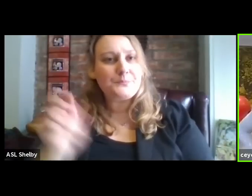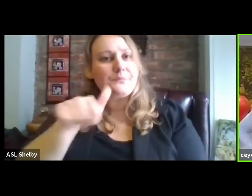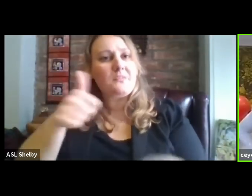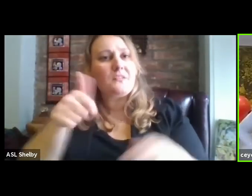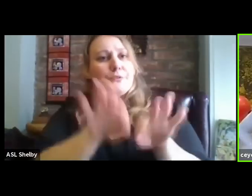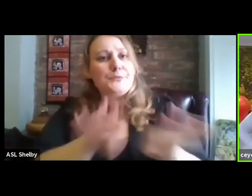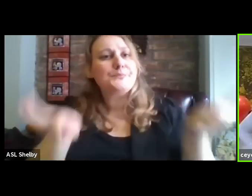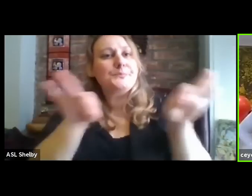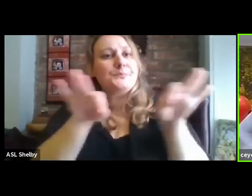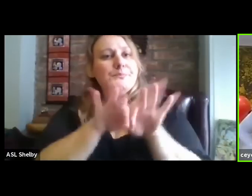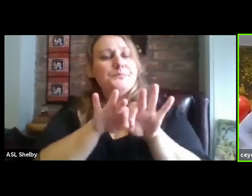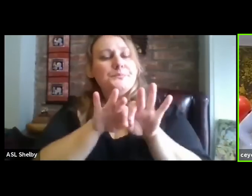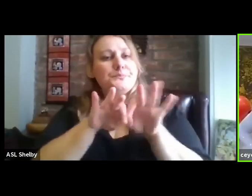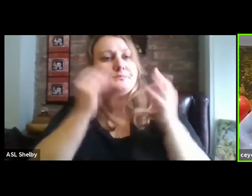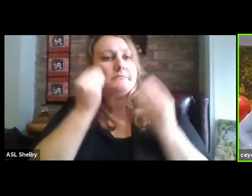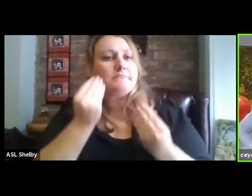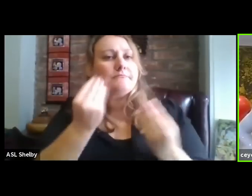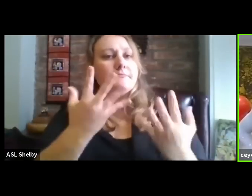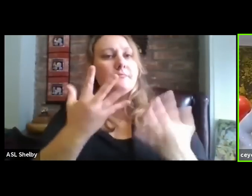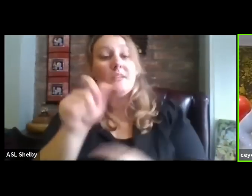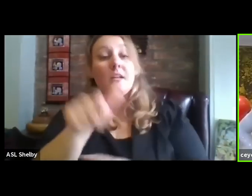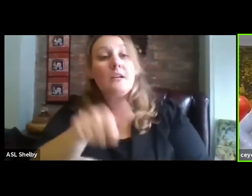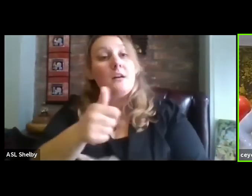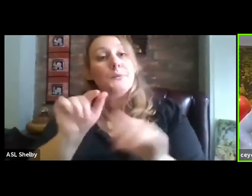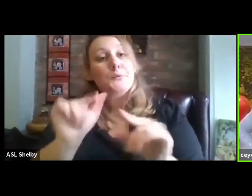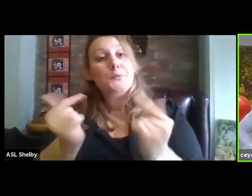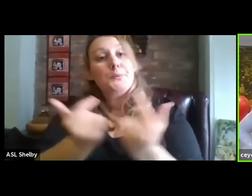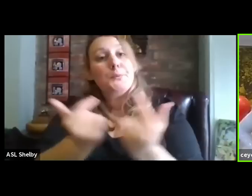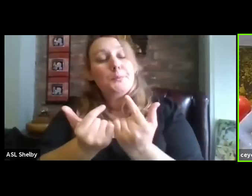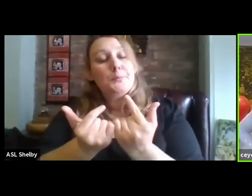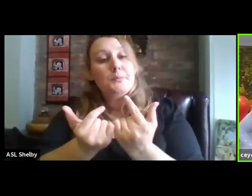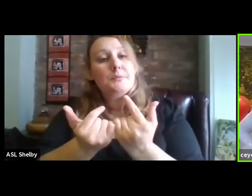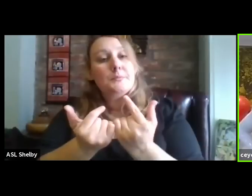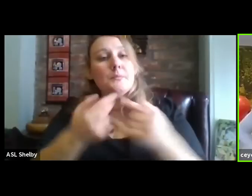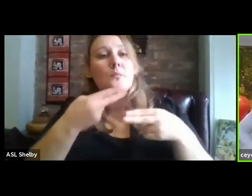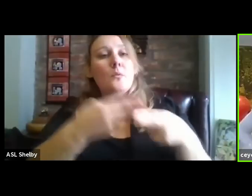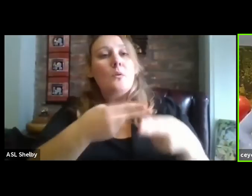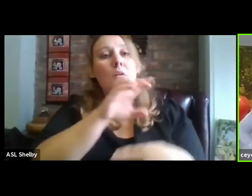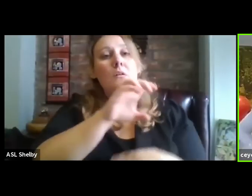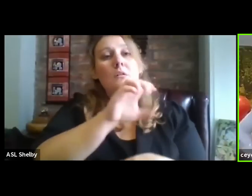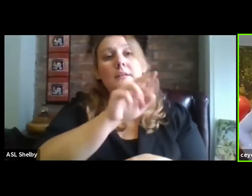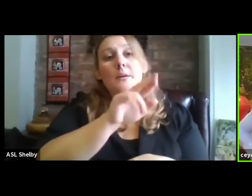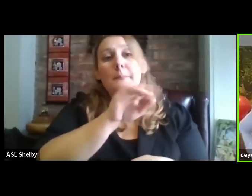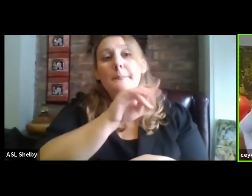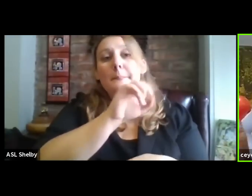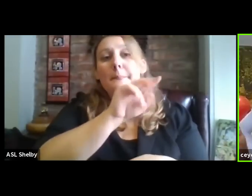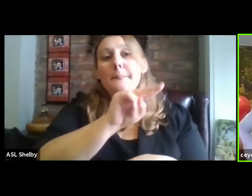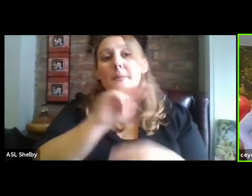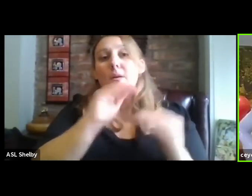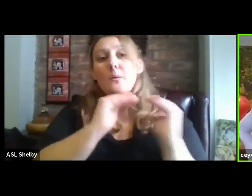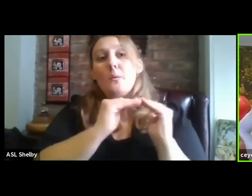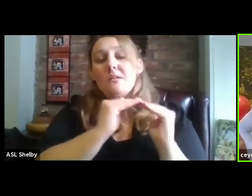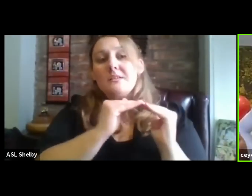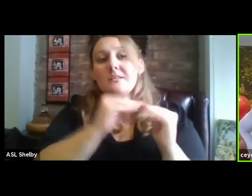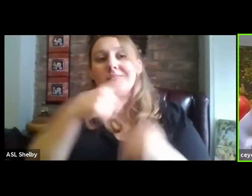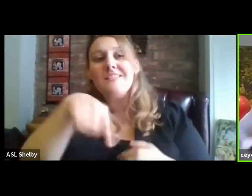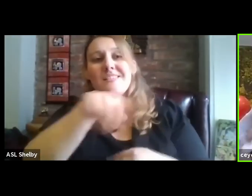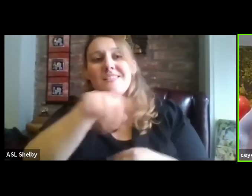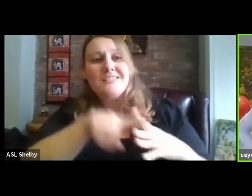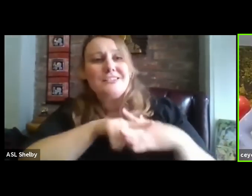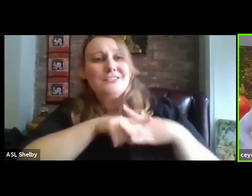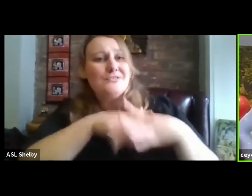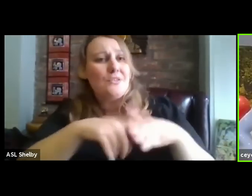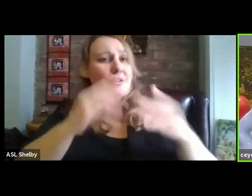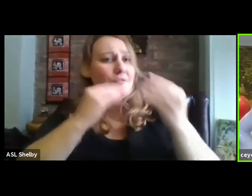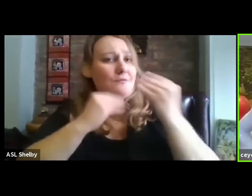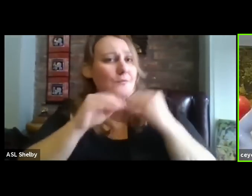another group that I belong to is Caribbean Equality. They started a food bank without no access at all.